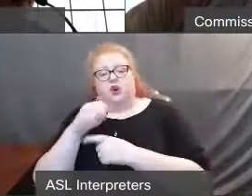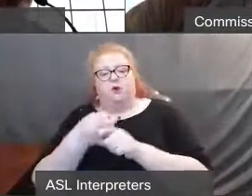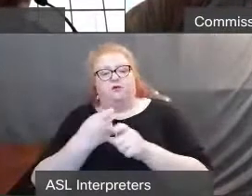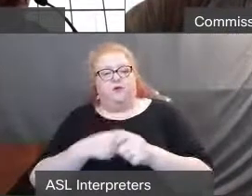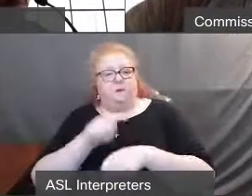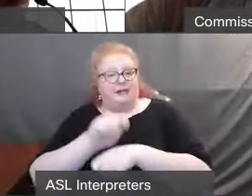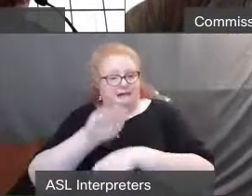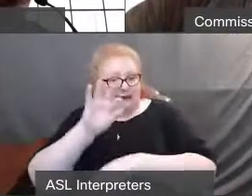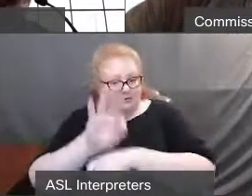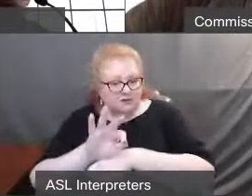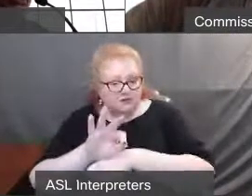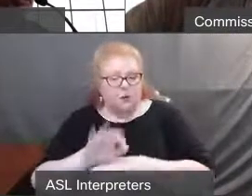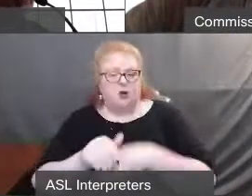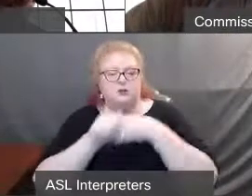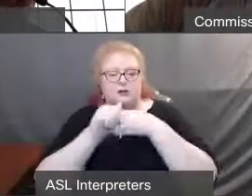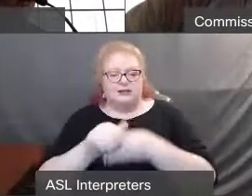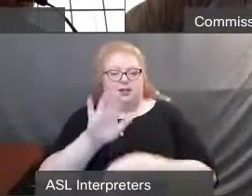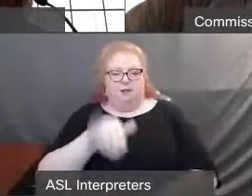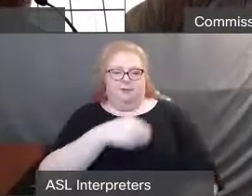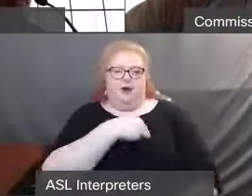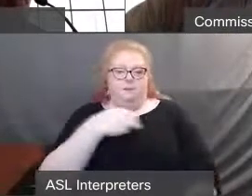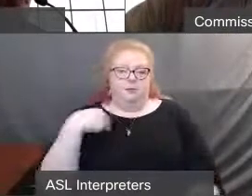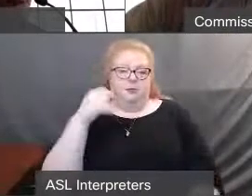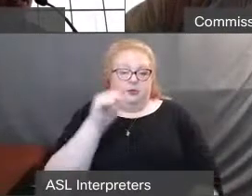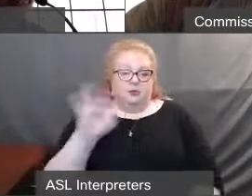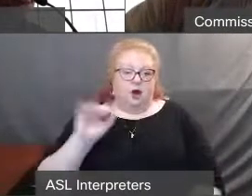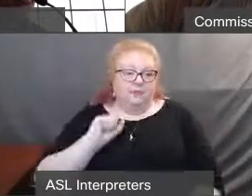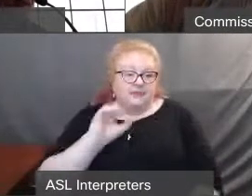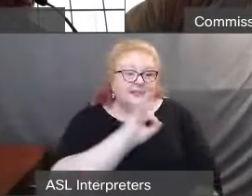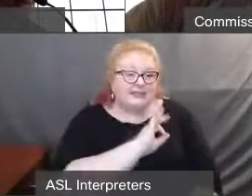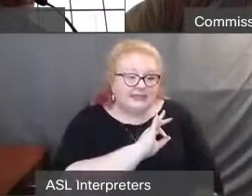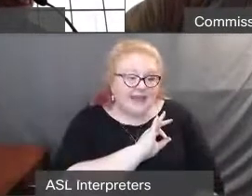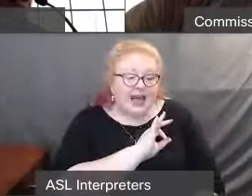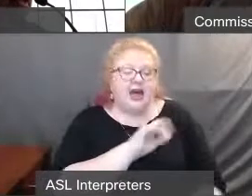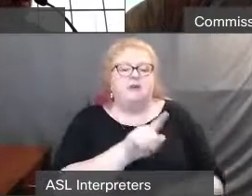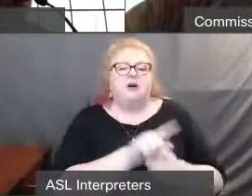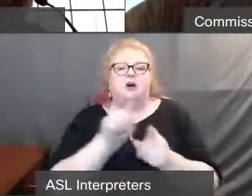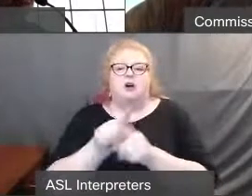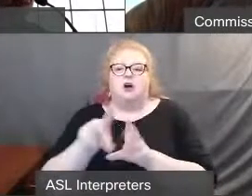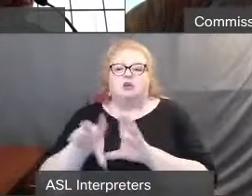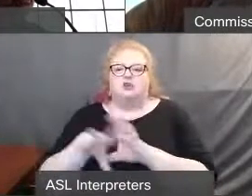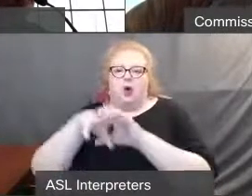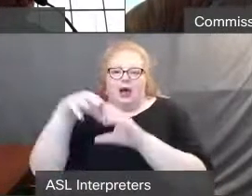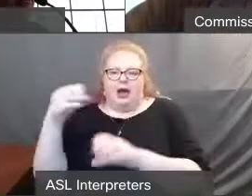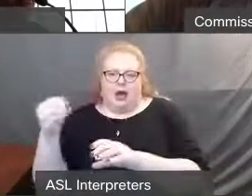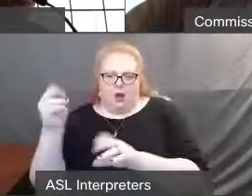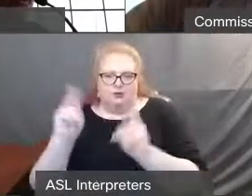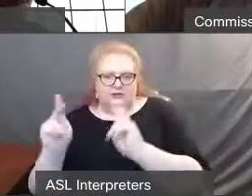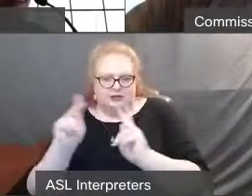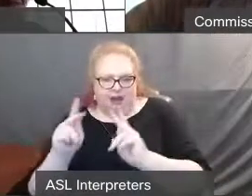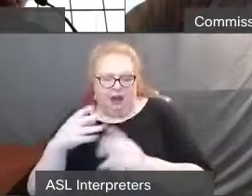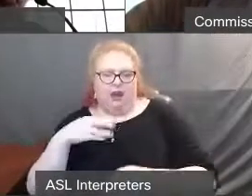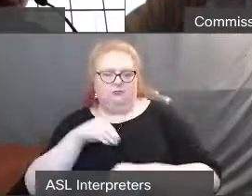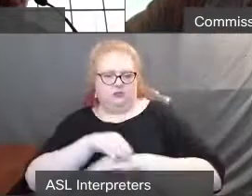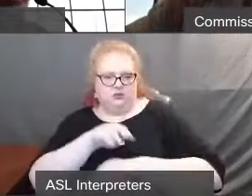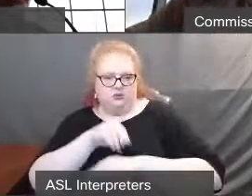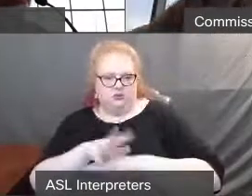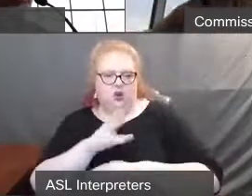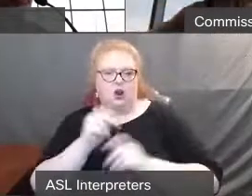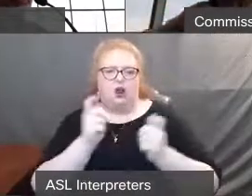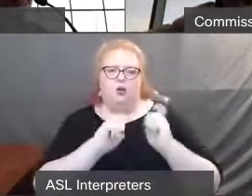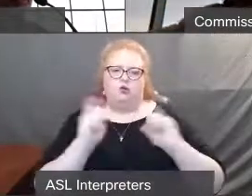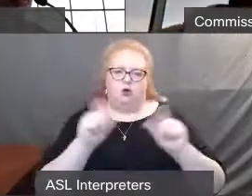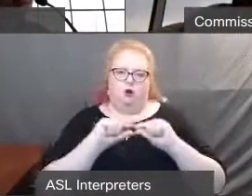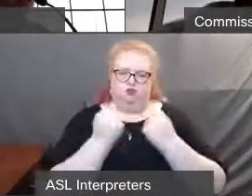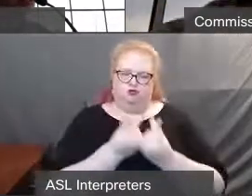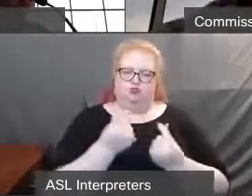only members of staff, but we had outside consultants and we had a large group of developers and other concerned